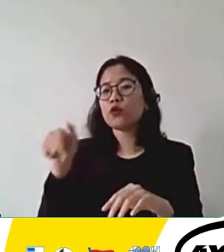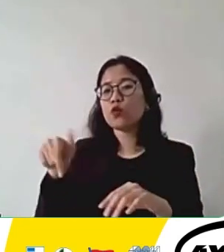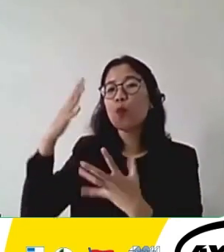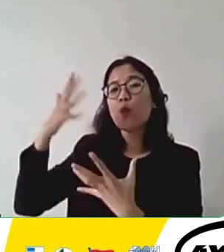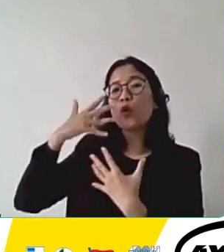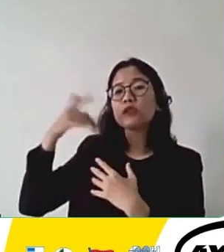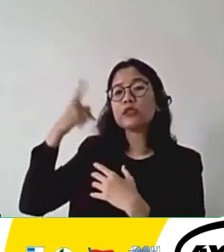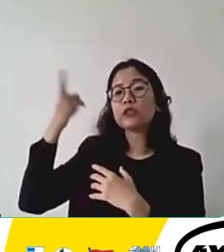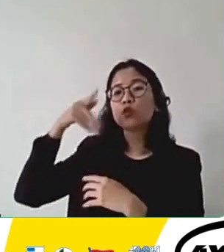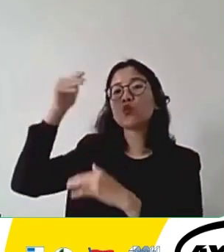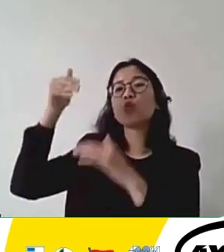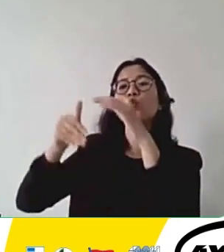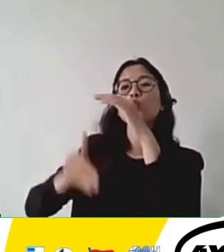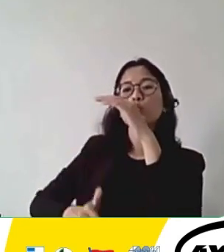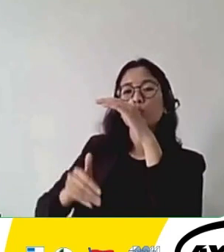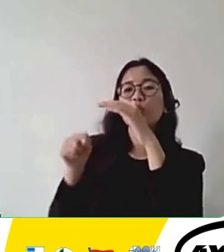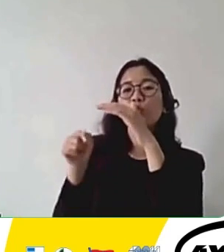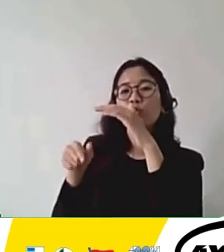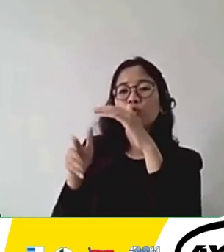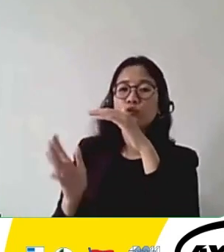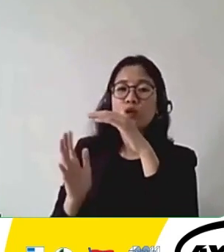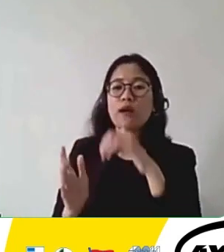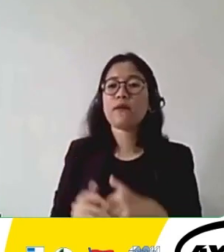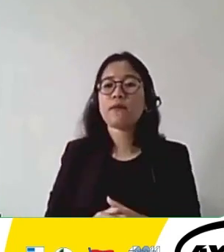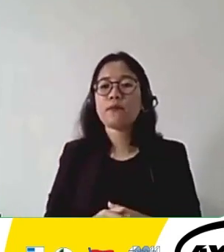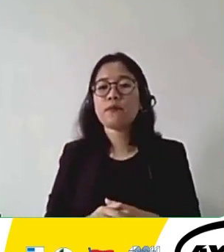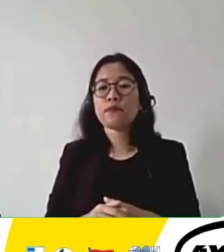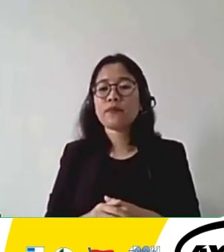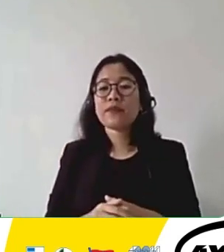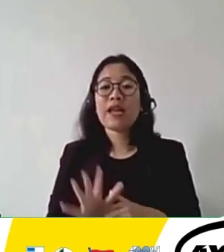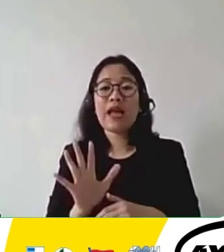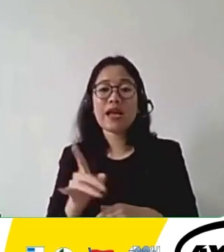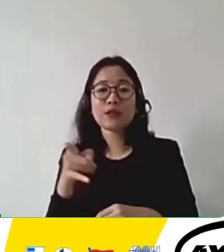This is also for PM10, and how the strategy to